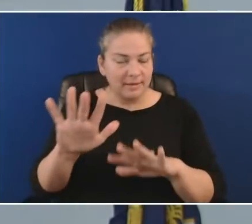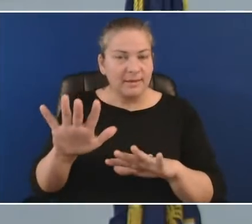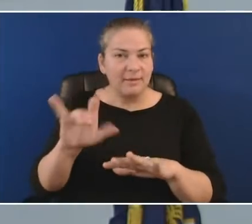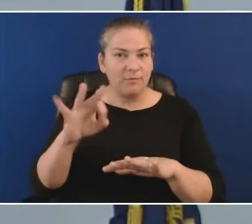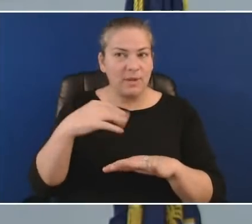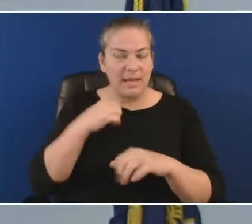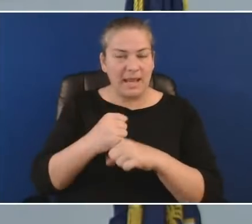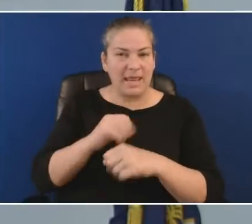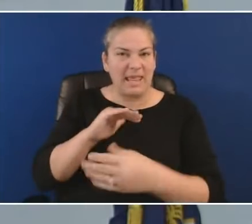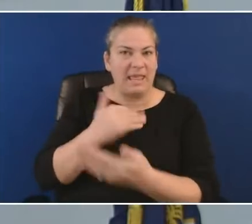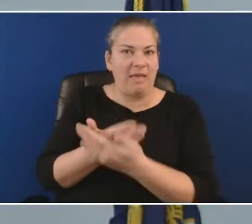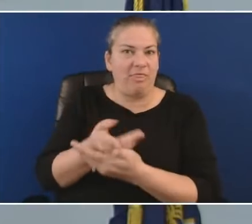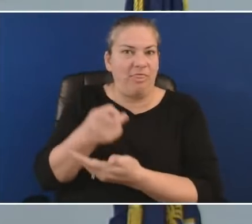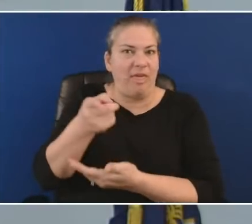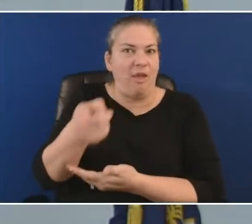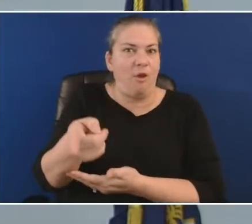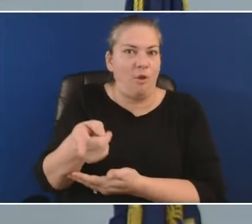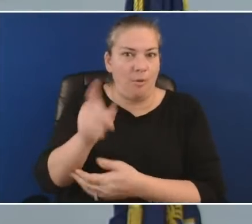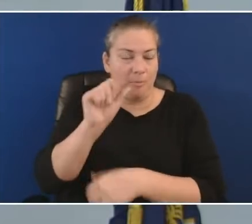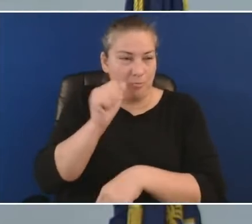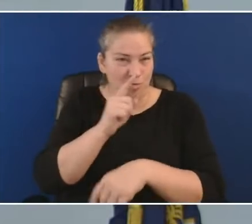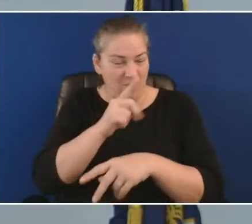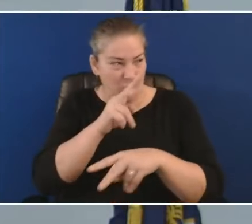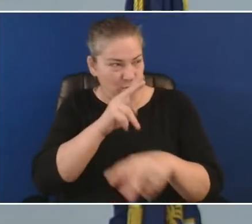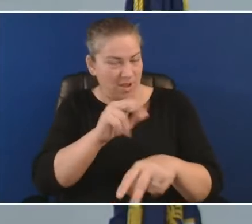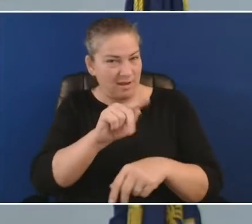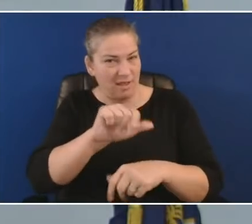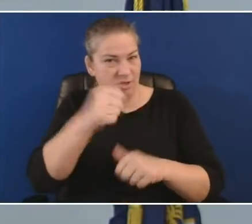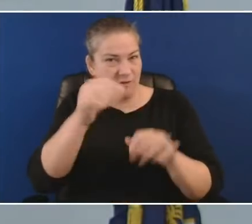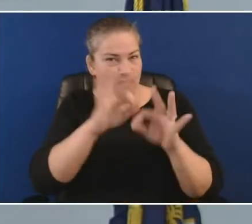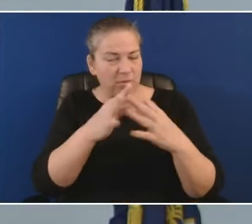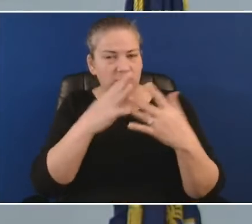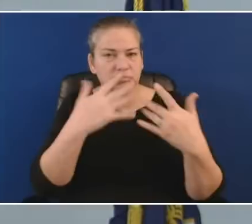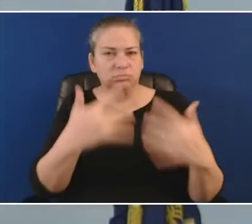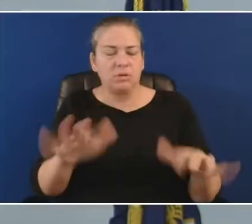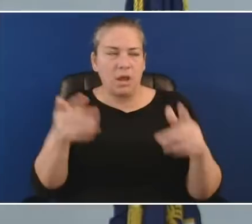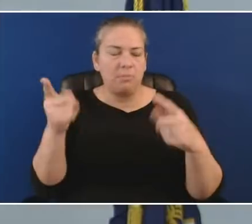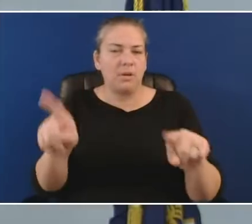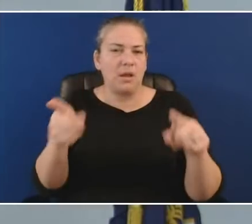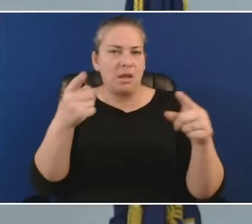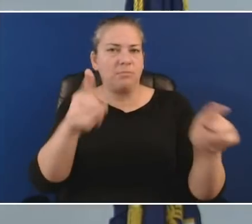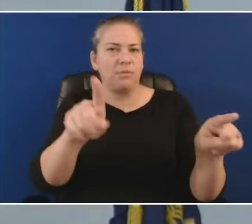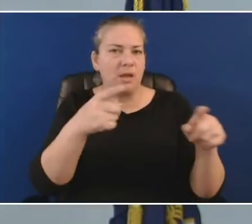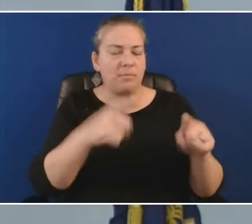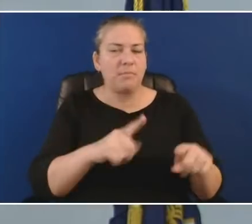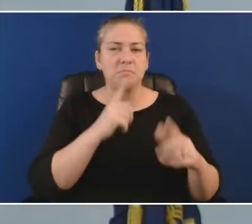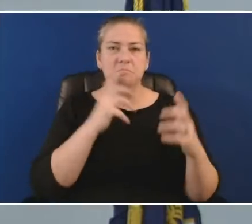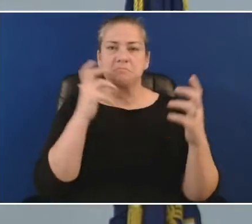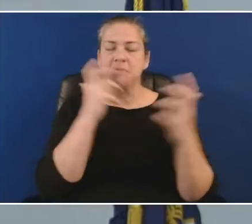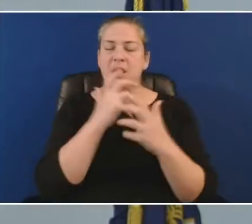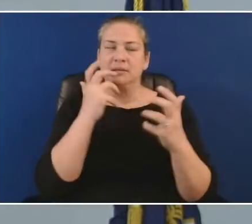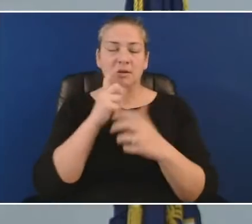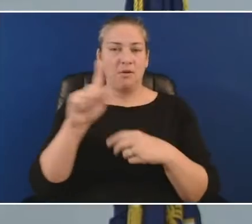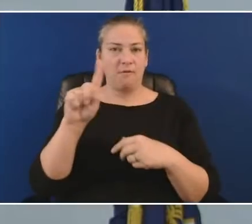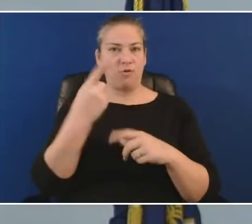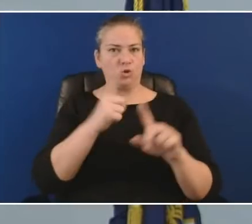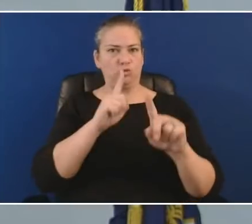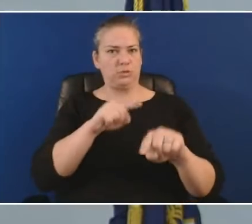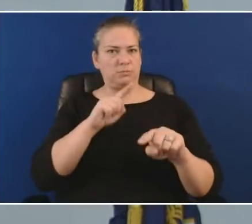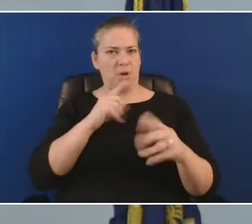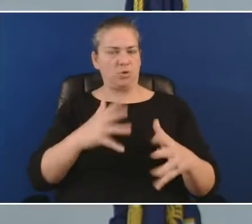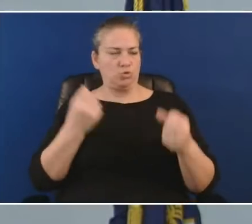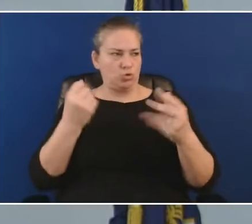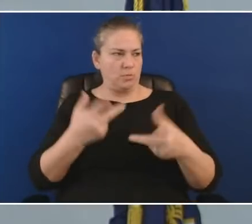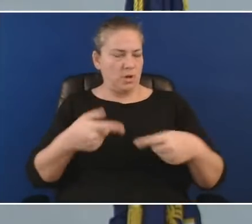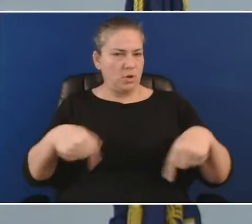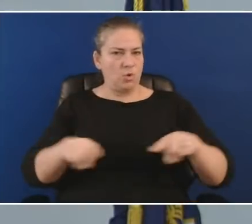what happened from so many other families. Hearing about the amazing efforts of our first responders, so many in this room.